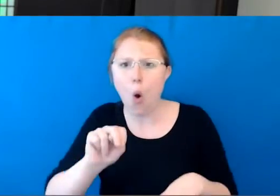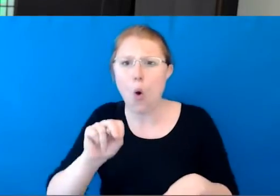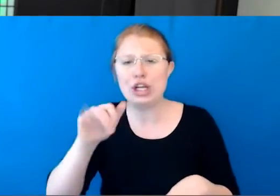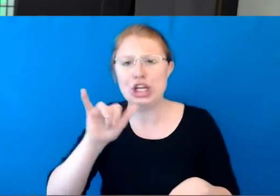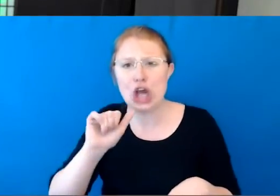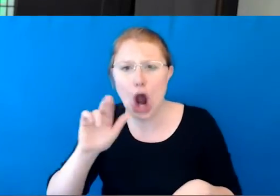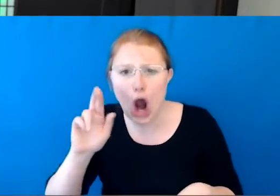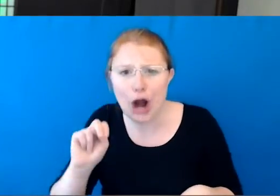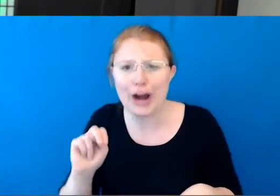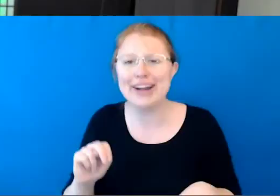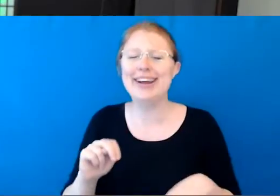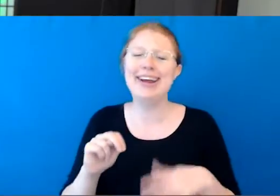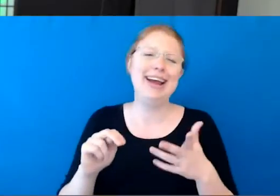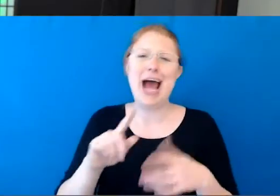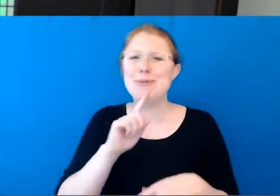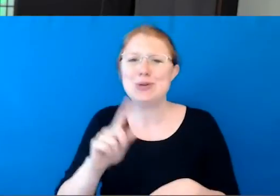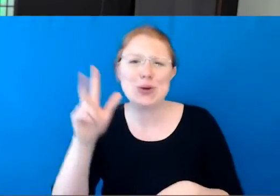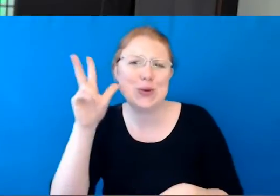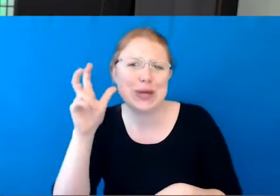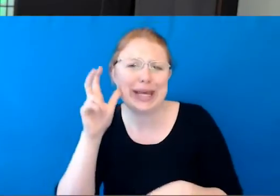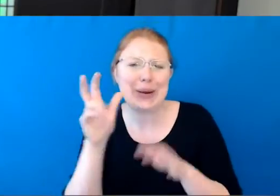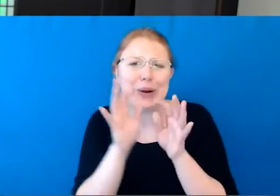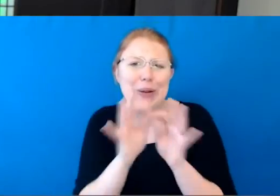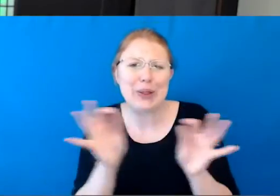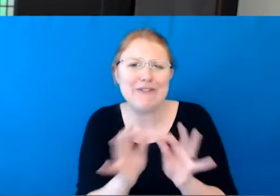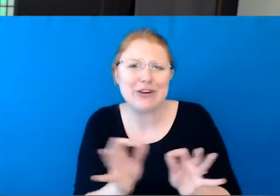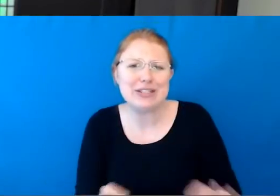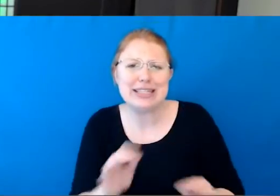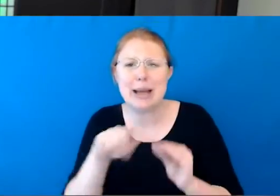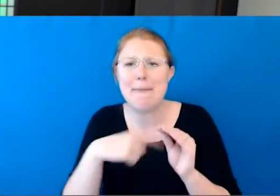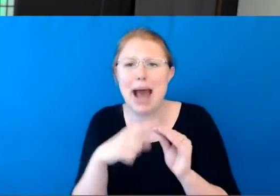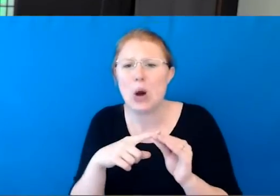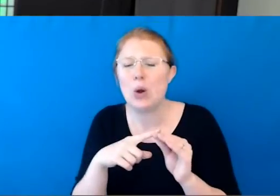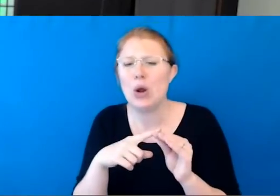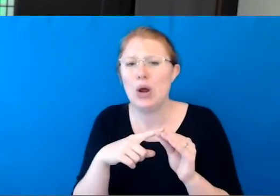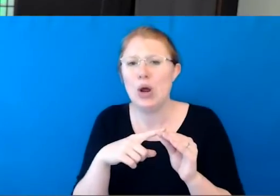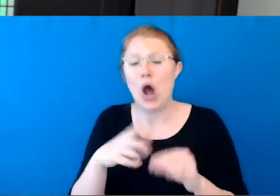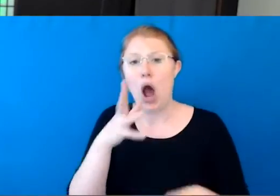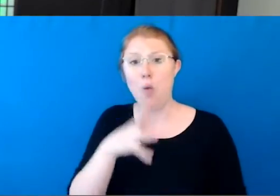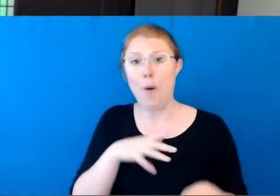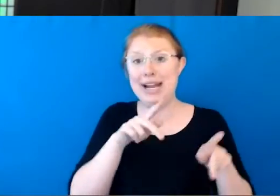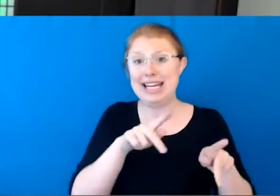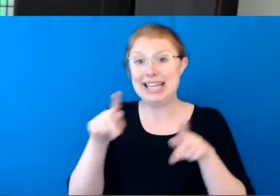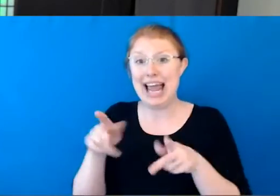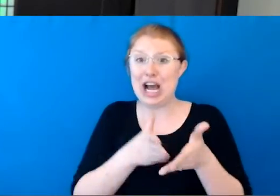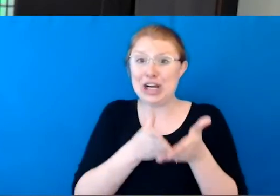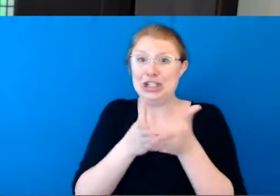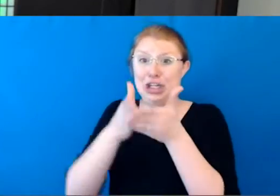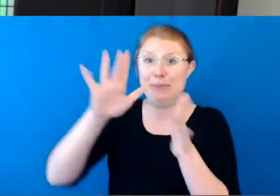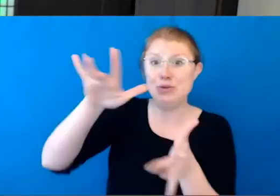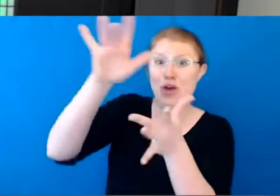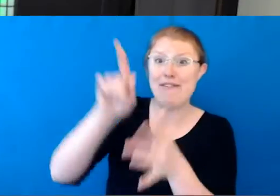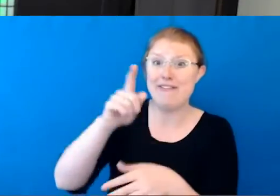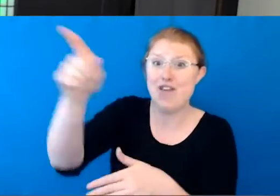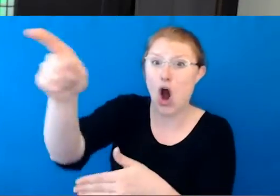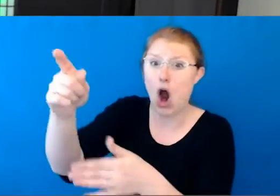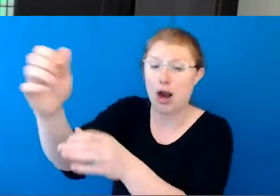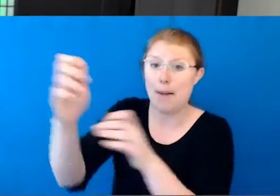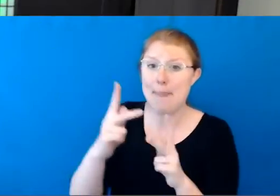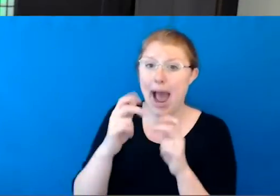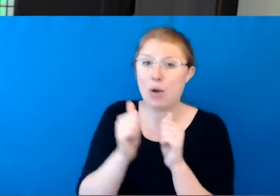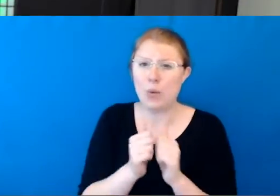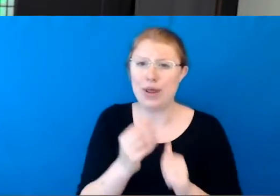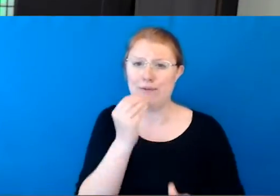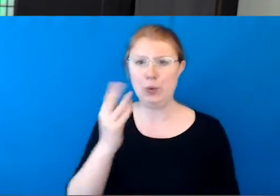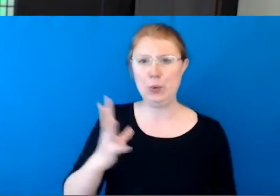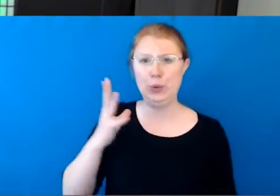when you hear Scripture talk about a woman being like a merchant ship bringing food from afar, you're like,